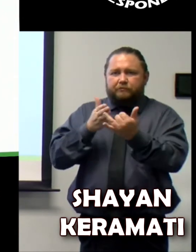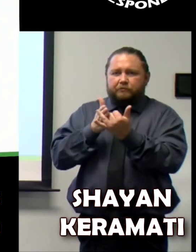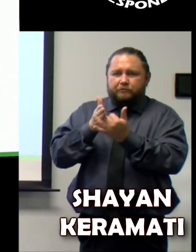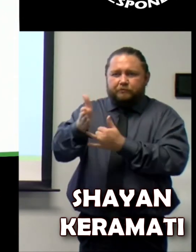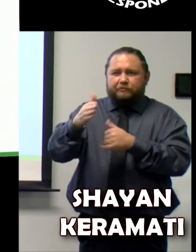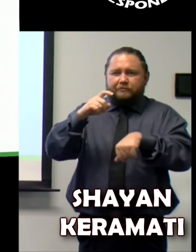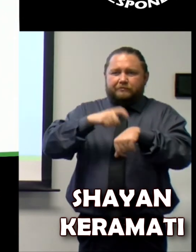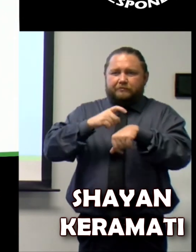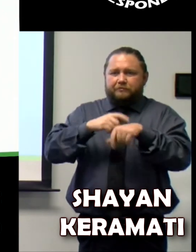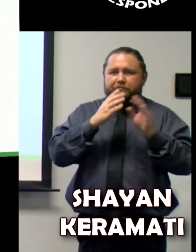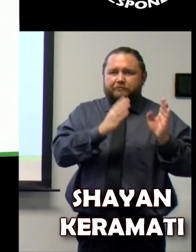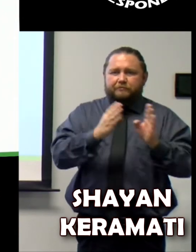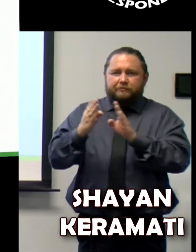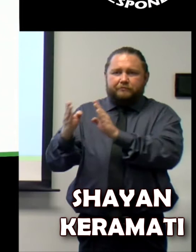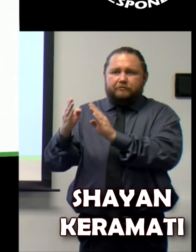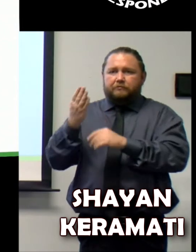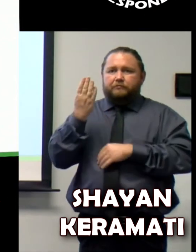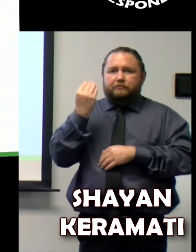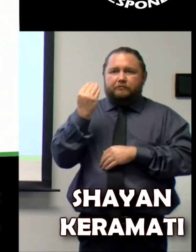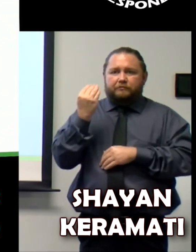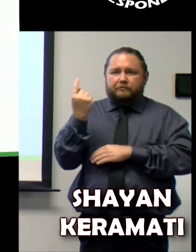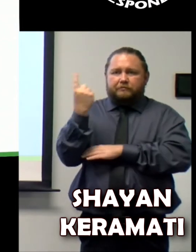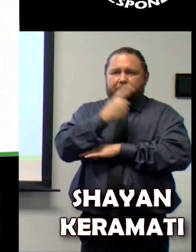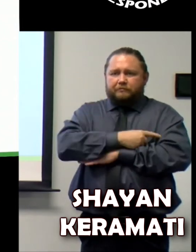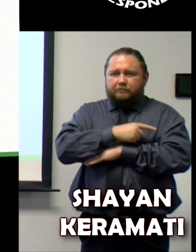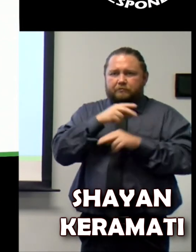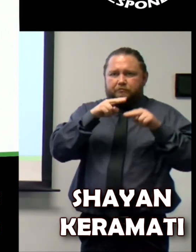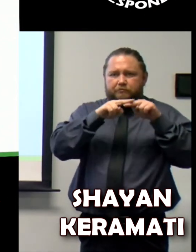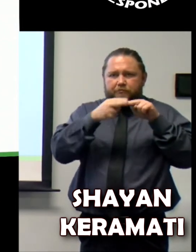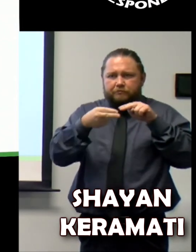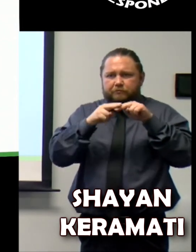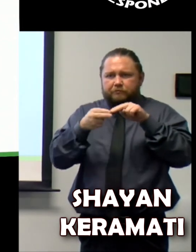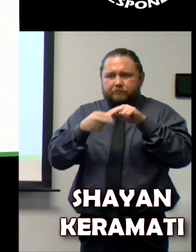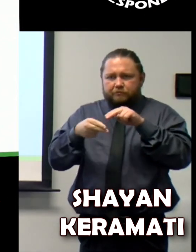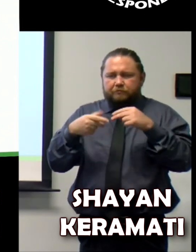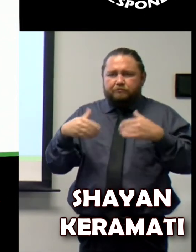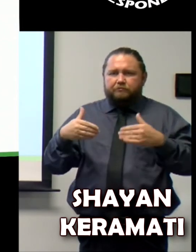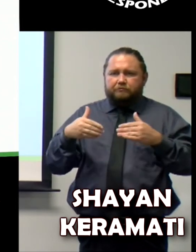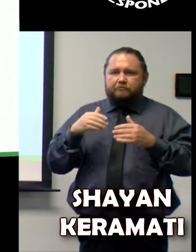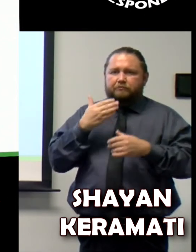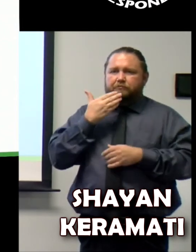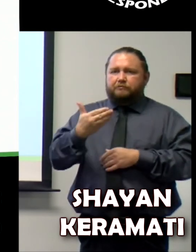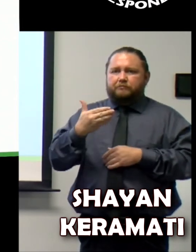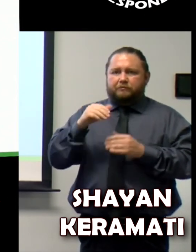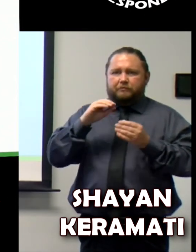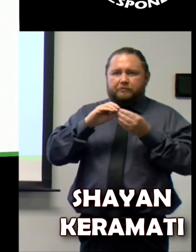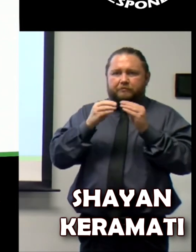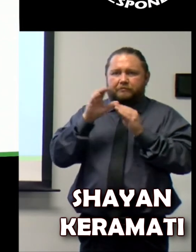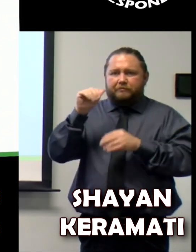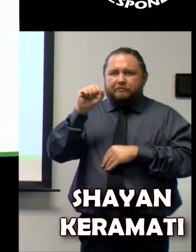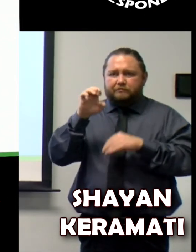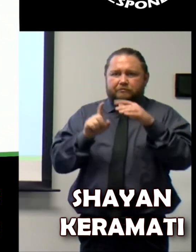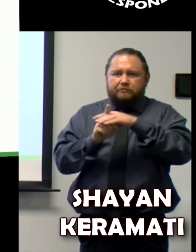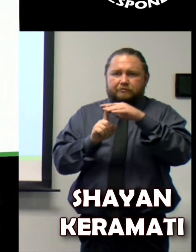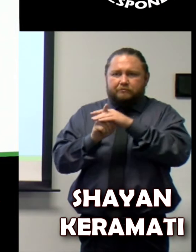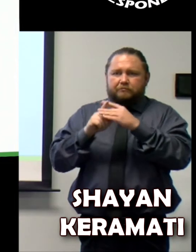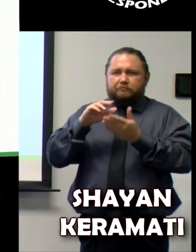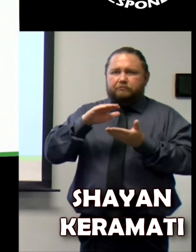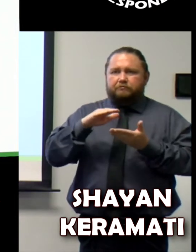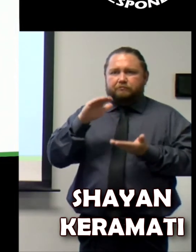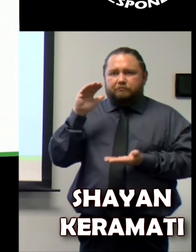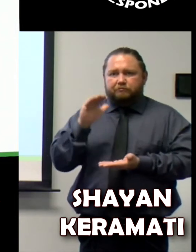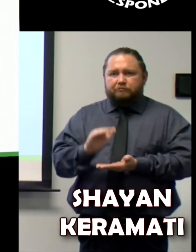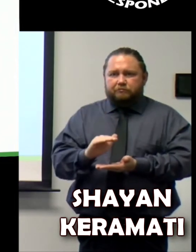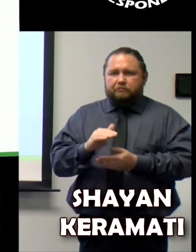we've seen a decline in our number of cases and our number of positives, not that they've stopped. We get